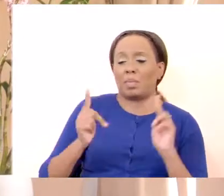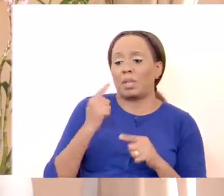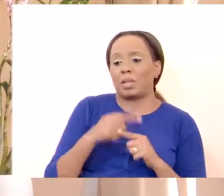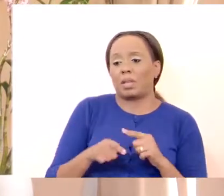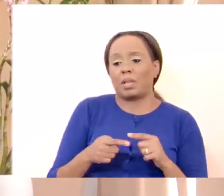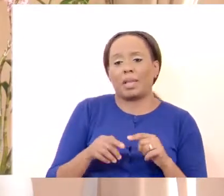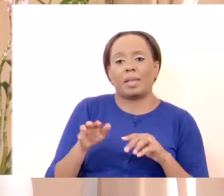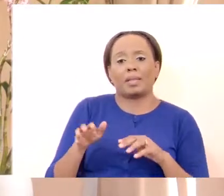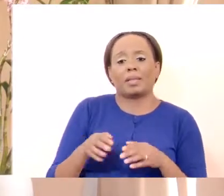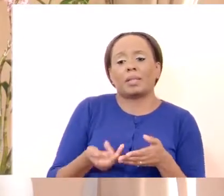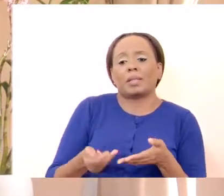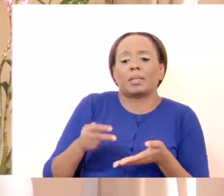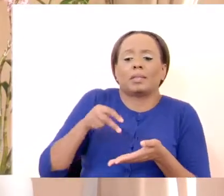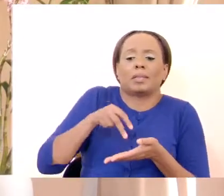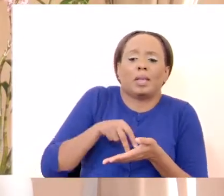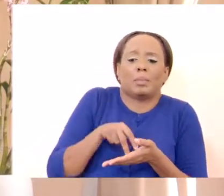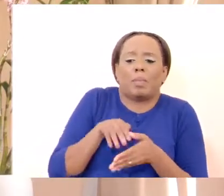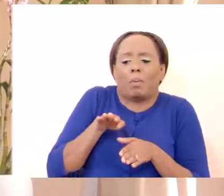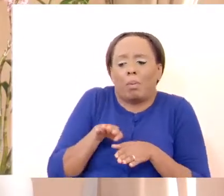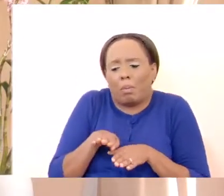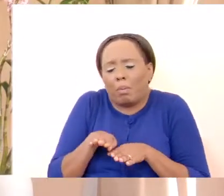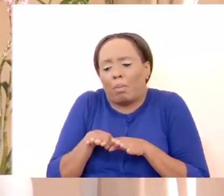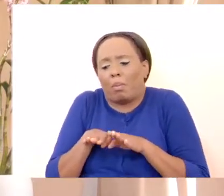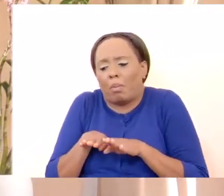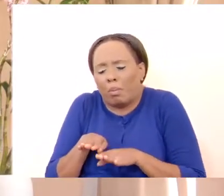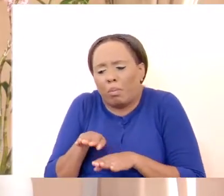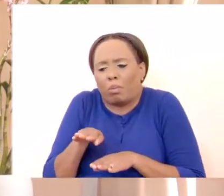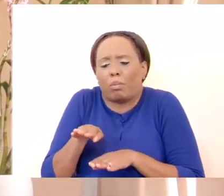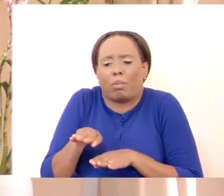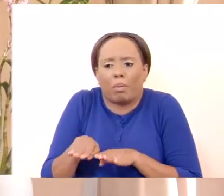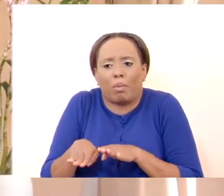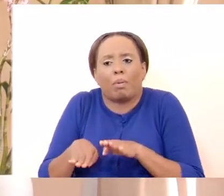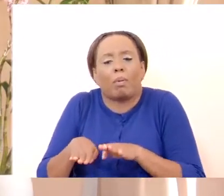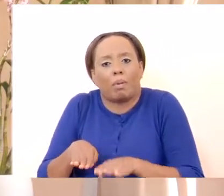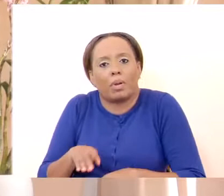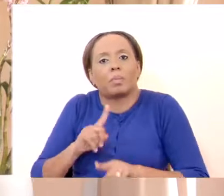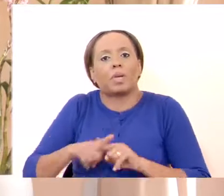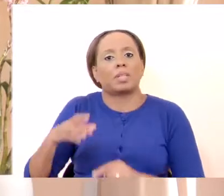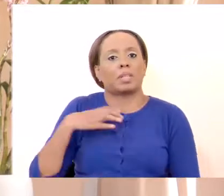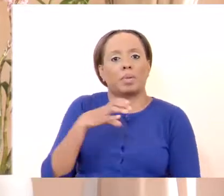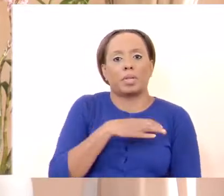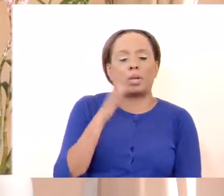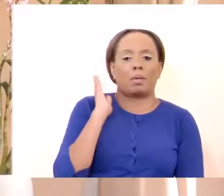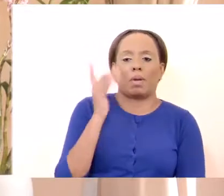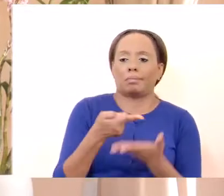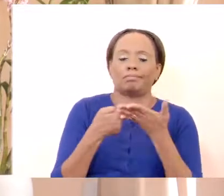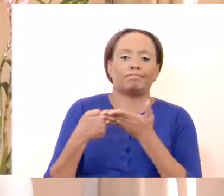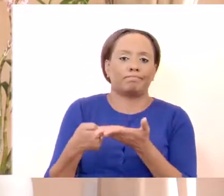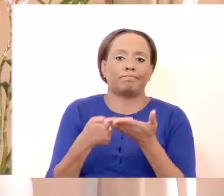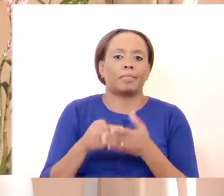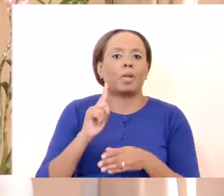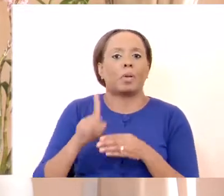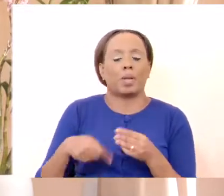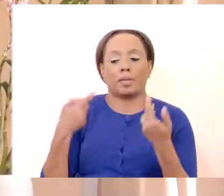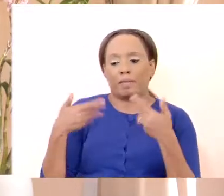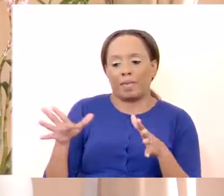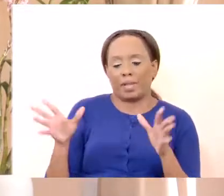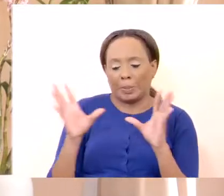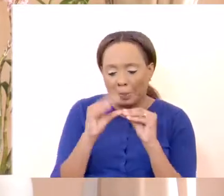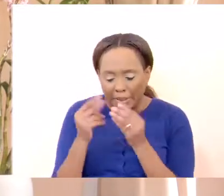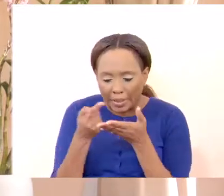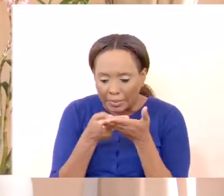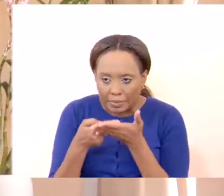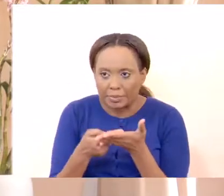for sure that those things have been considered, and the committee will speak to those things as soon as they're ready to